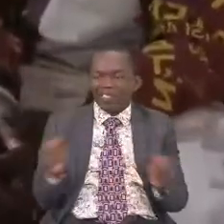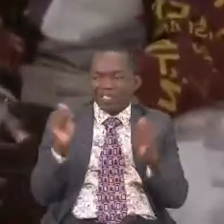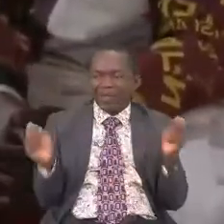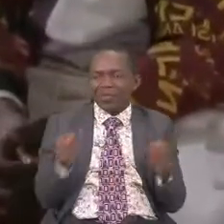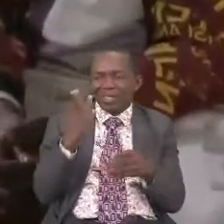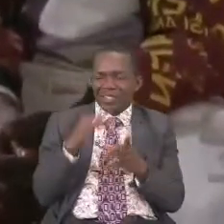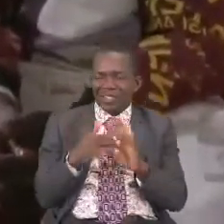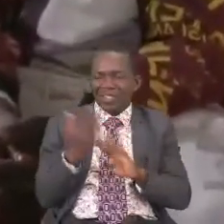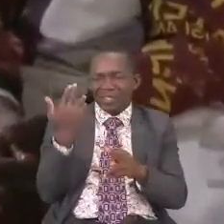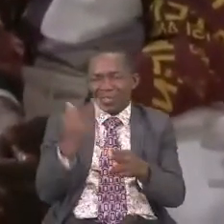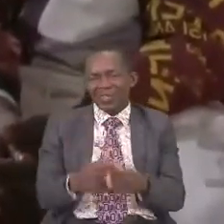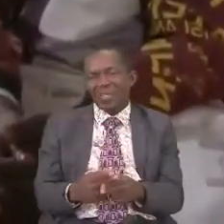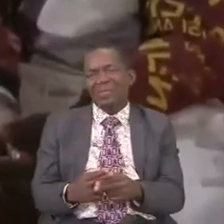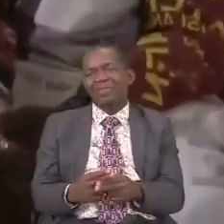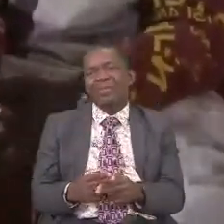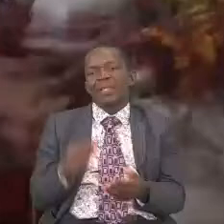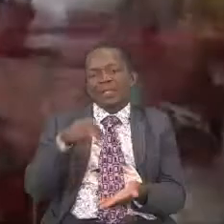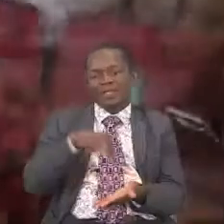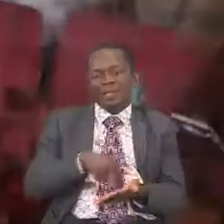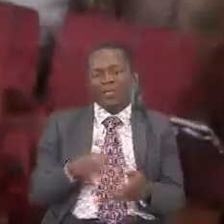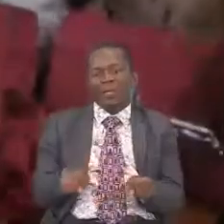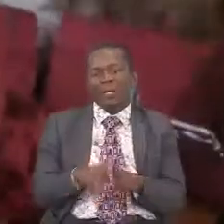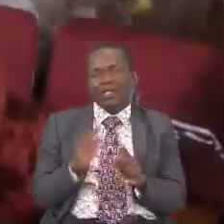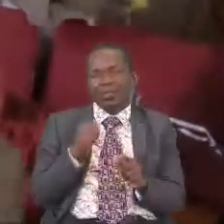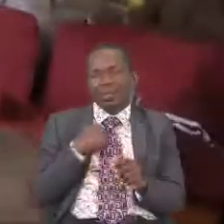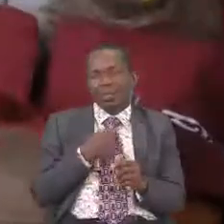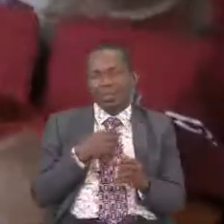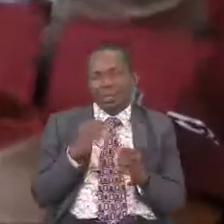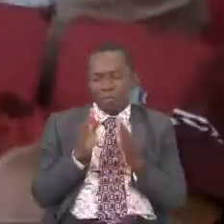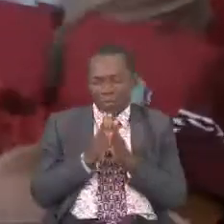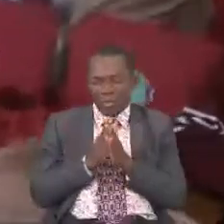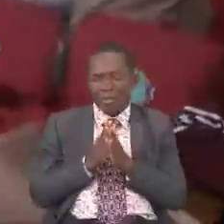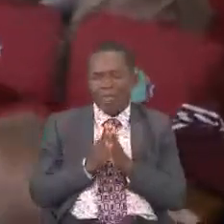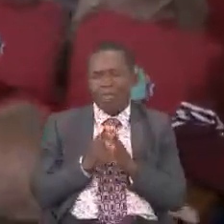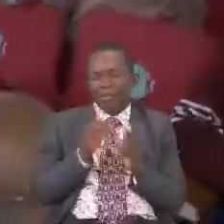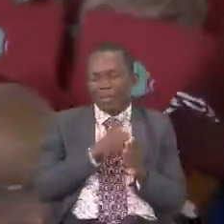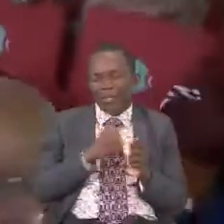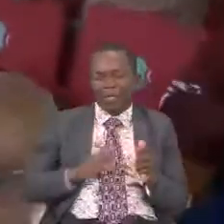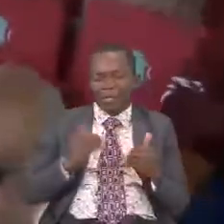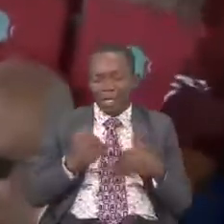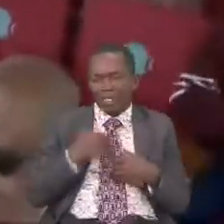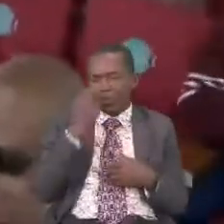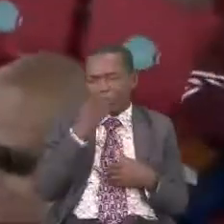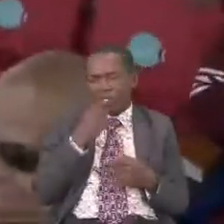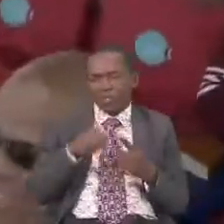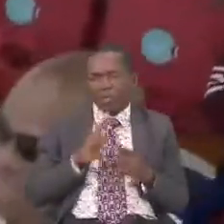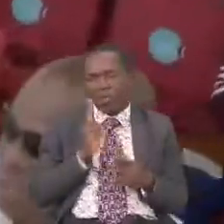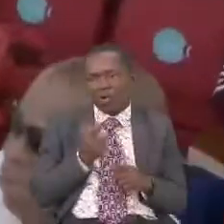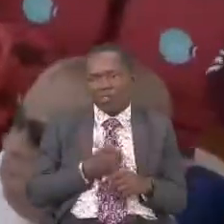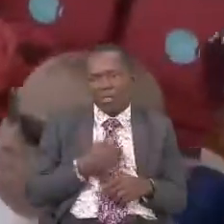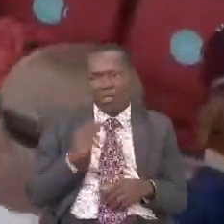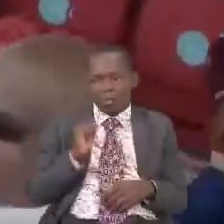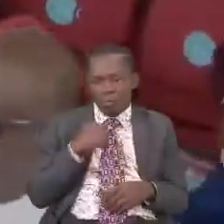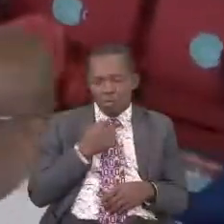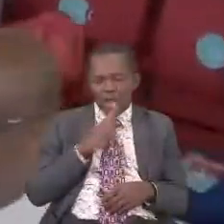and talk to the Lord in prayer. The Lord has spoken to us. We are his people and we are